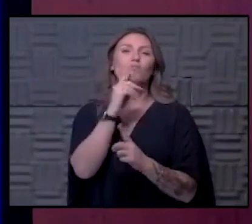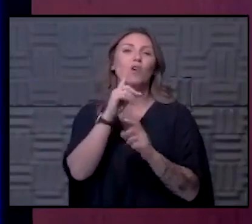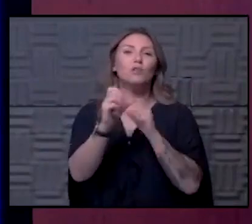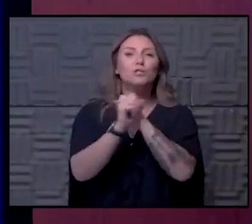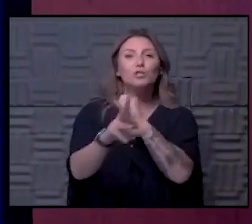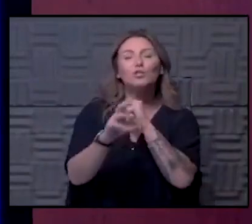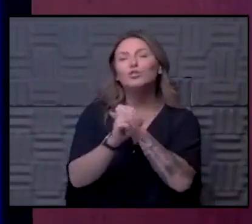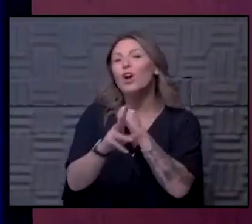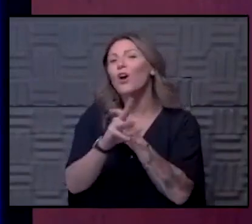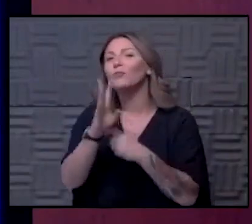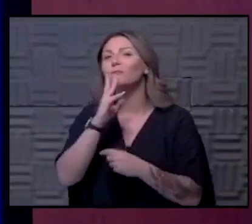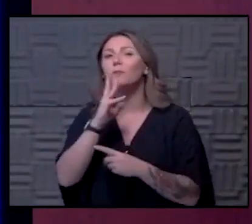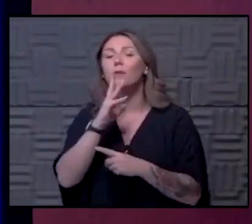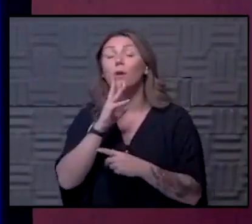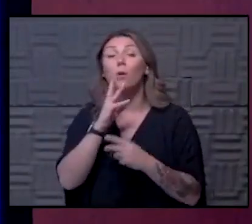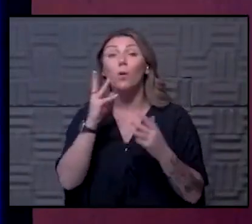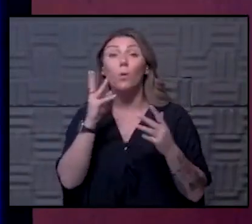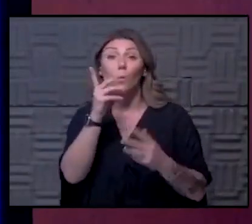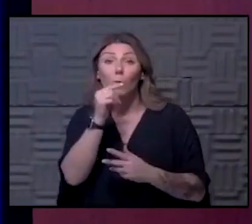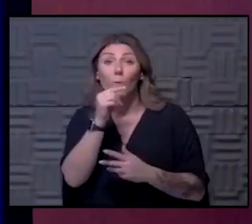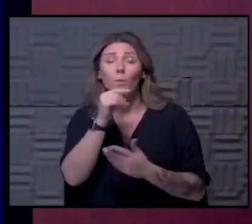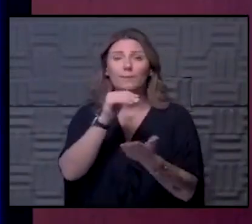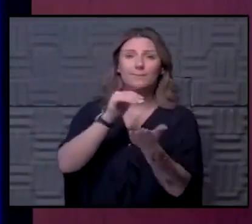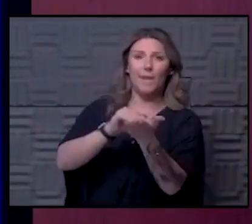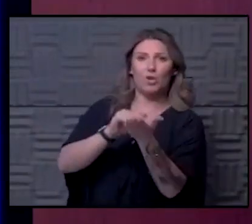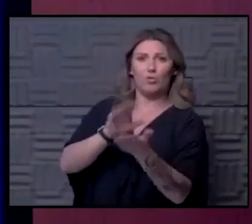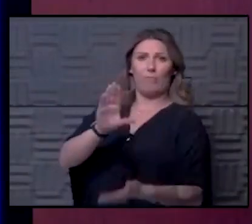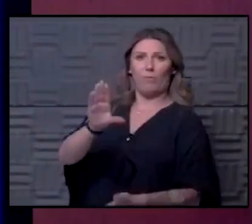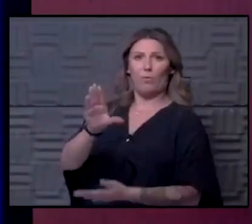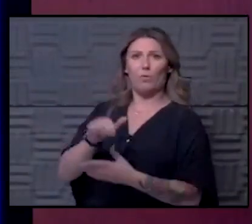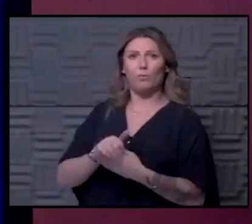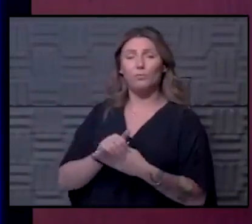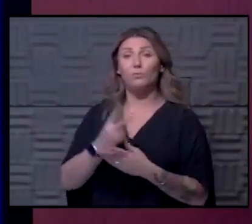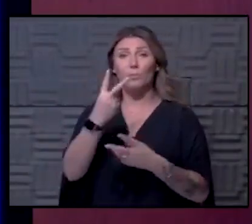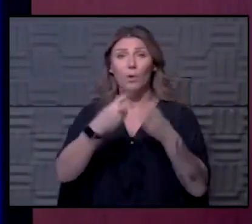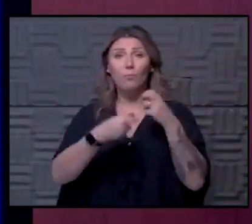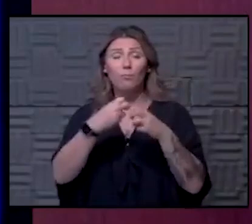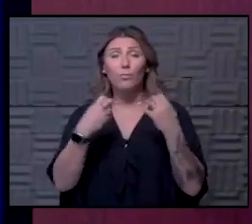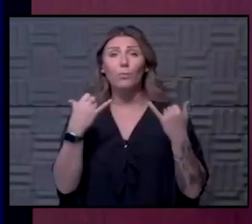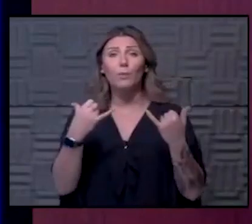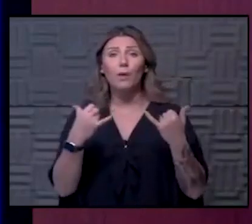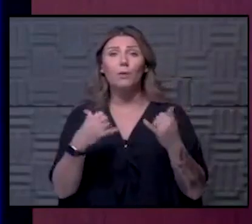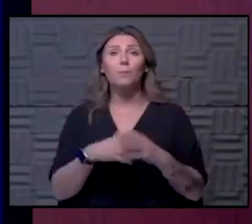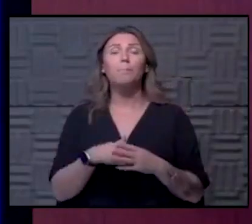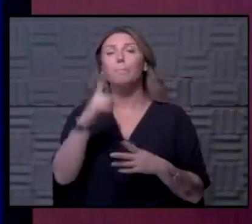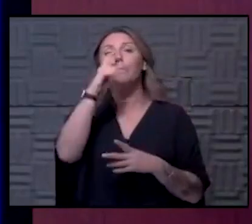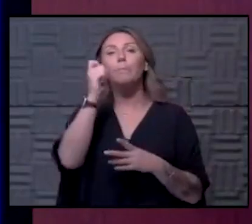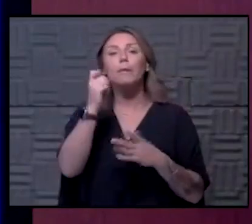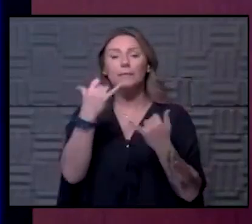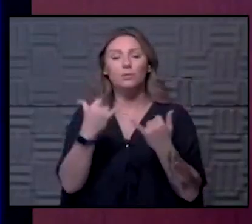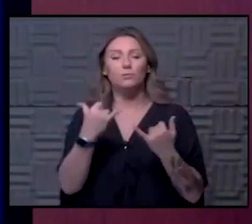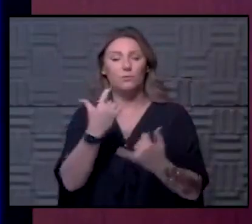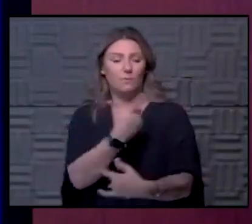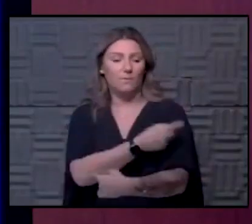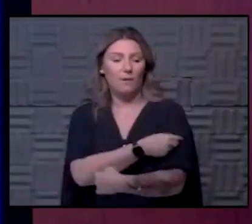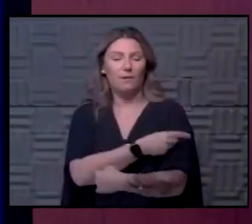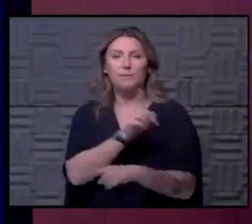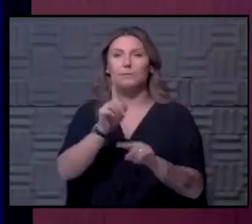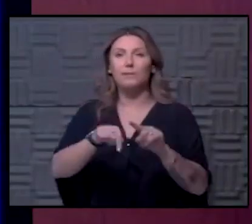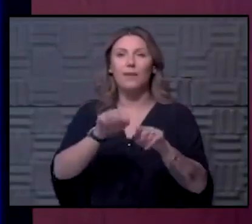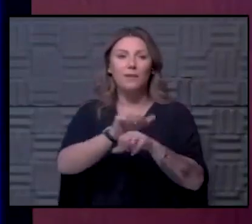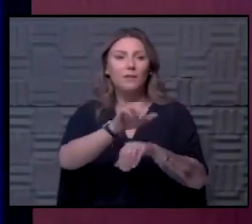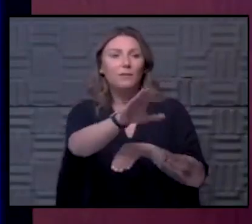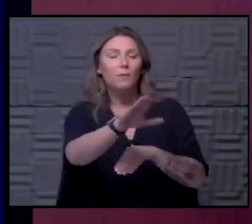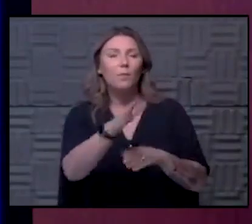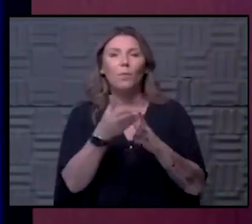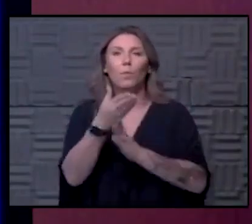doctor. And I think one of the problems that we have right now is that because the current vaccines can't be delivered through